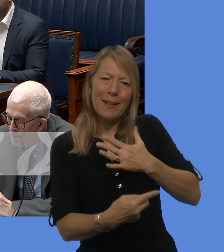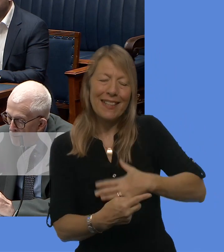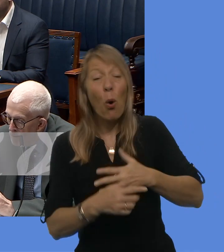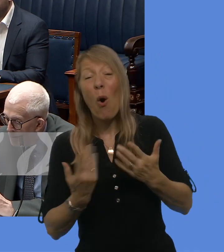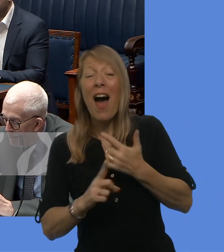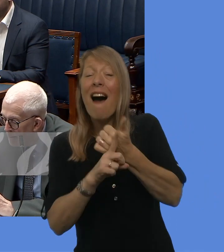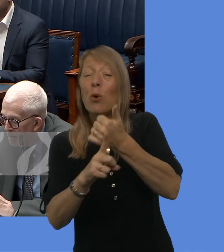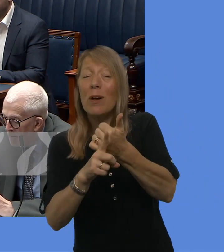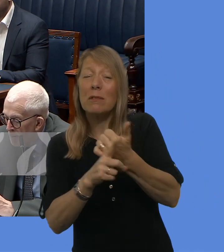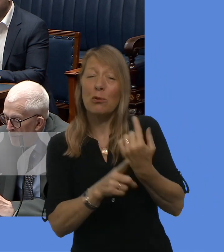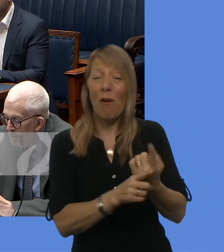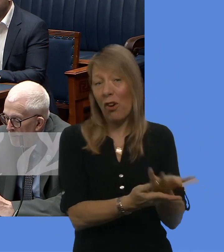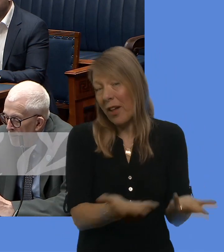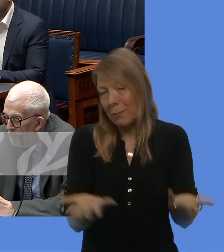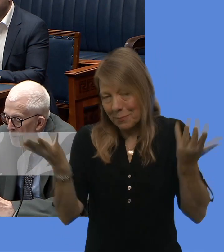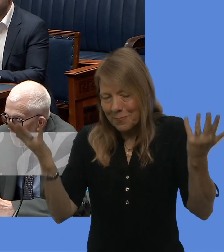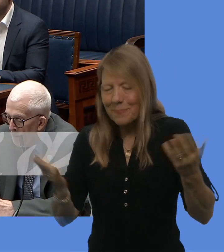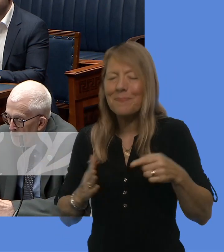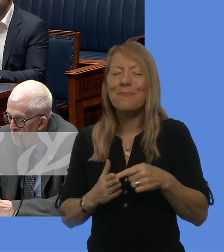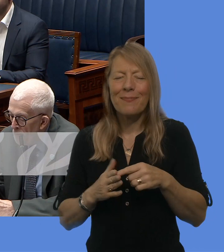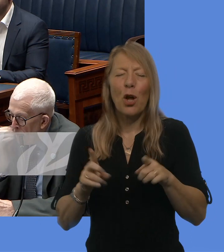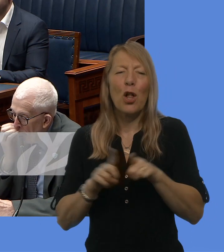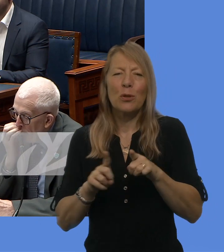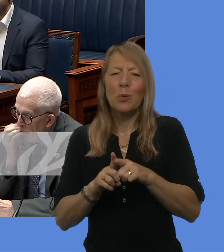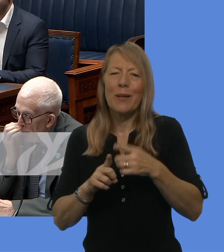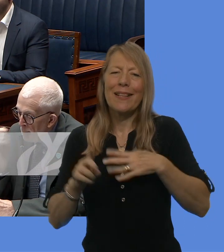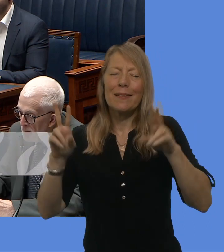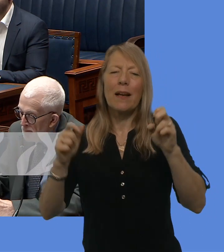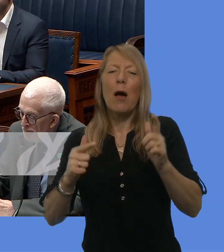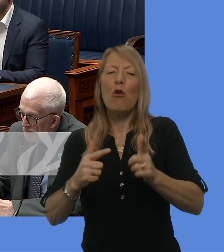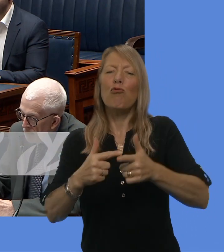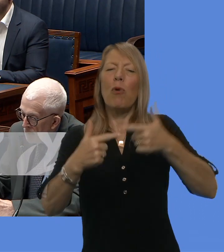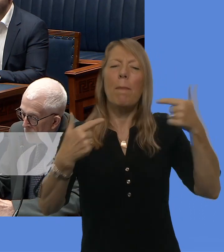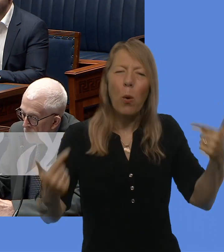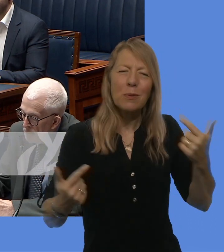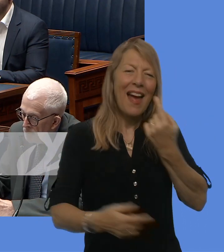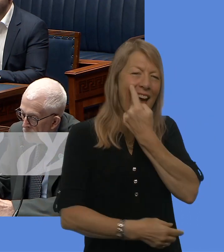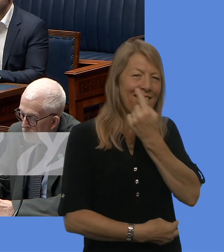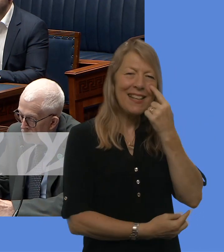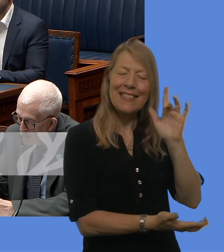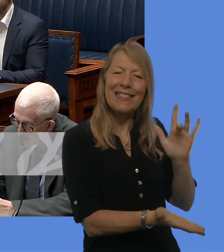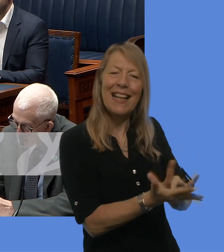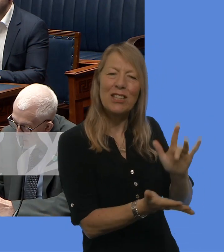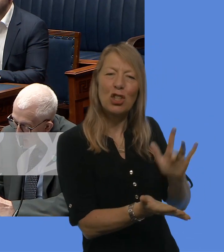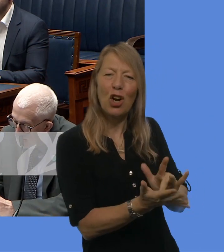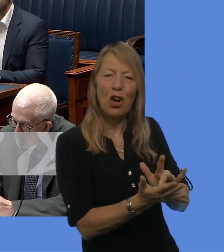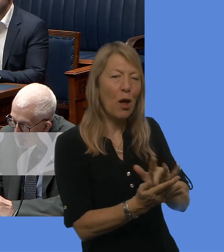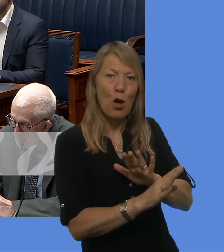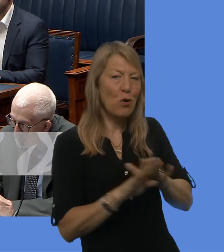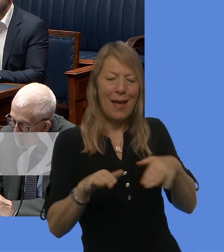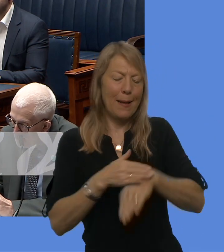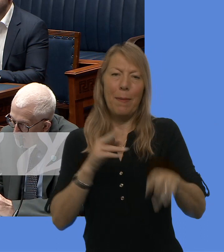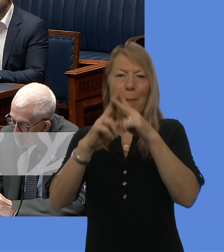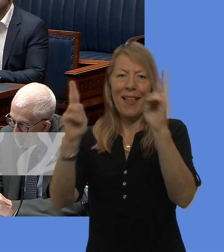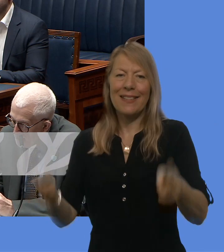report. Finally, the provision of remote evidence centres is hugely important in terms of ensuring that victims can give their evidence in a safe and